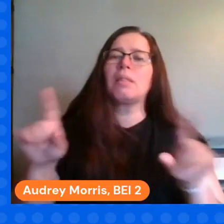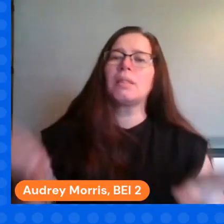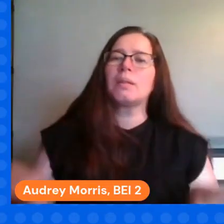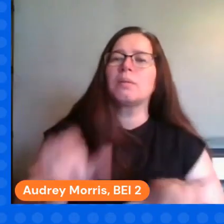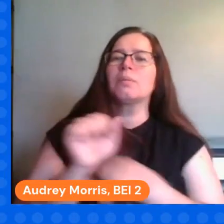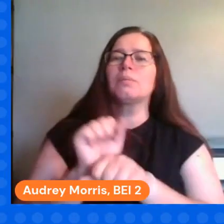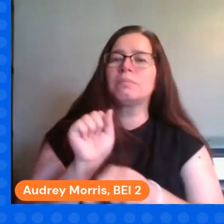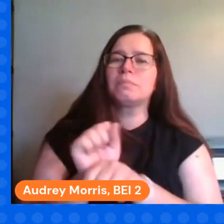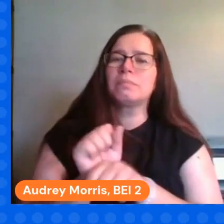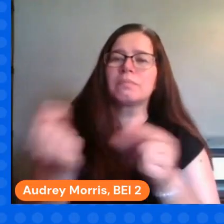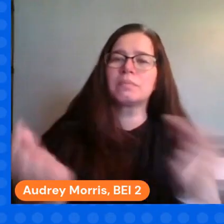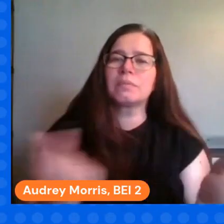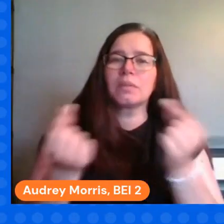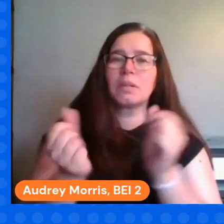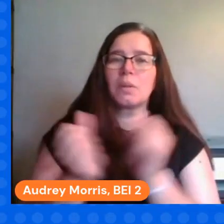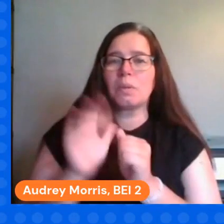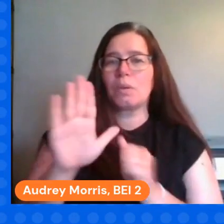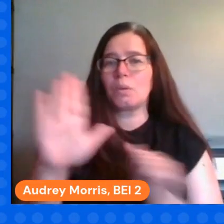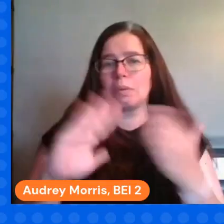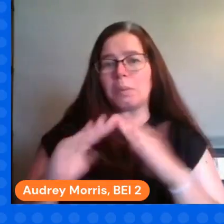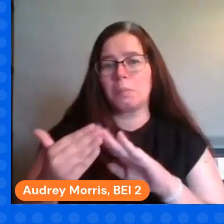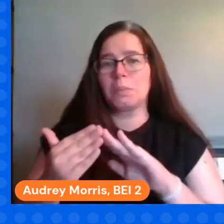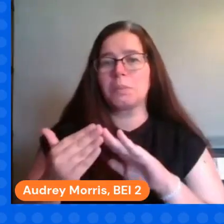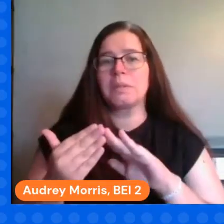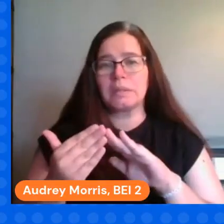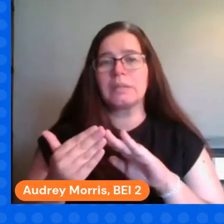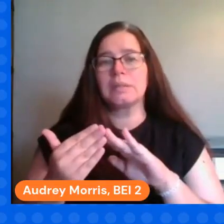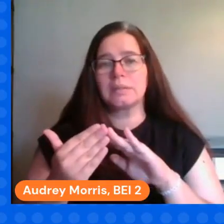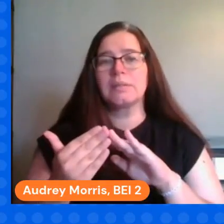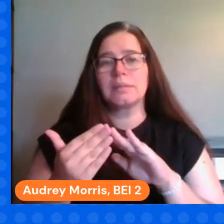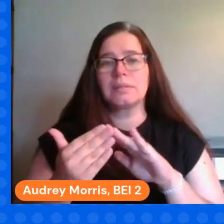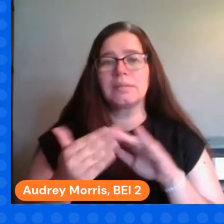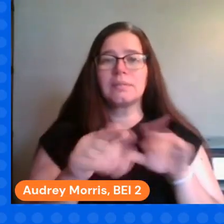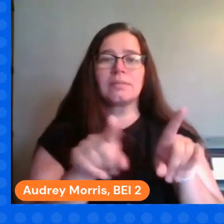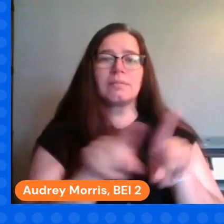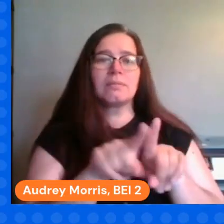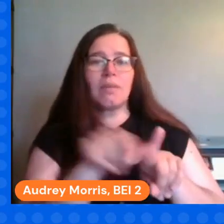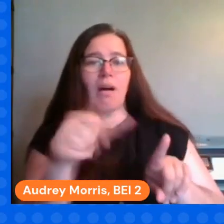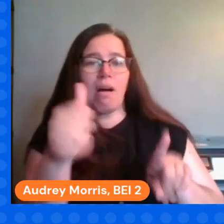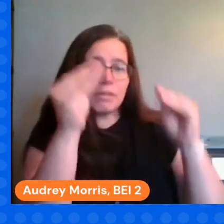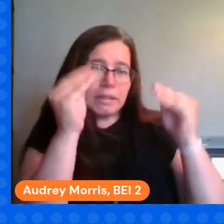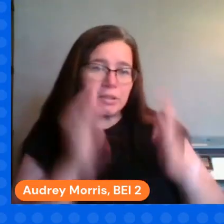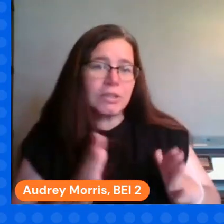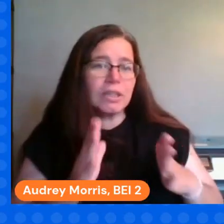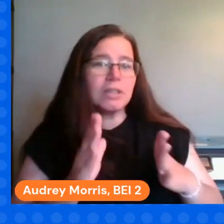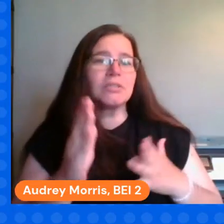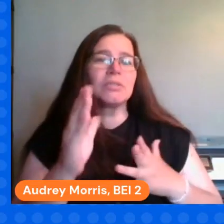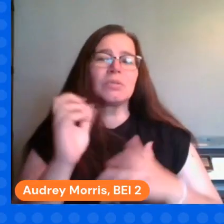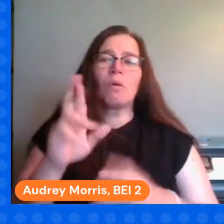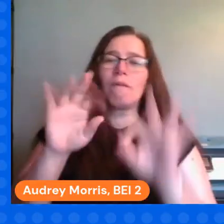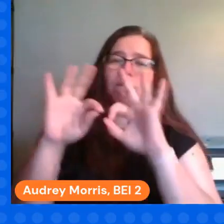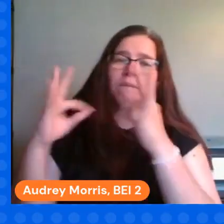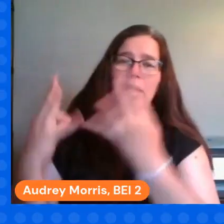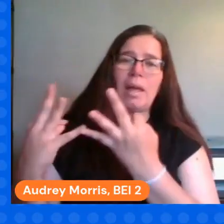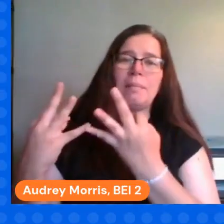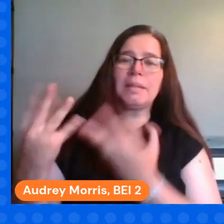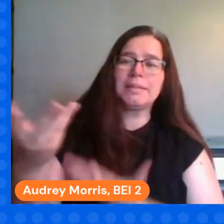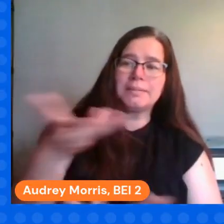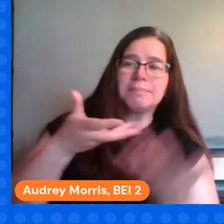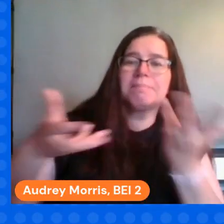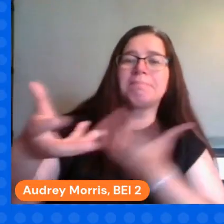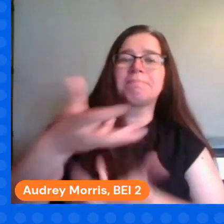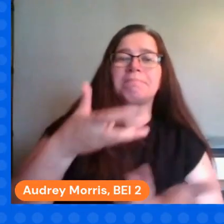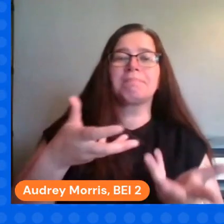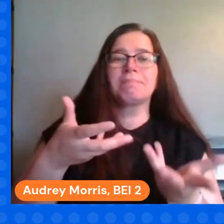your own communities and with other educators, or families, as we're saying anyway. So it's great